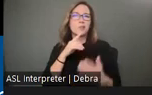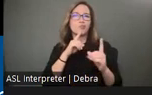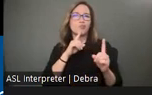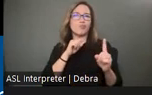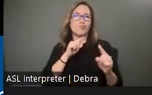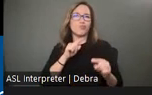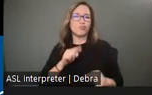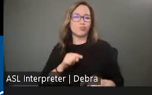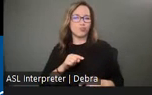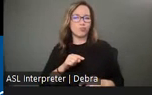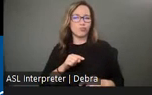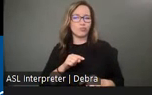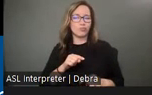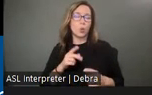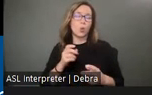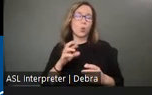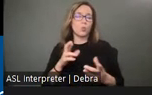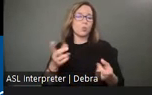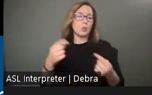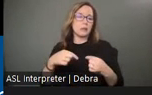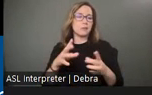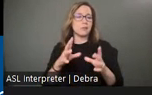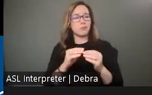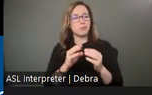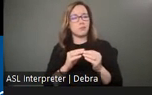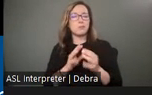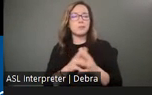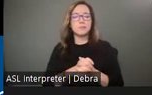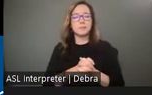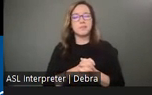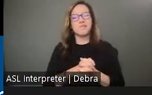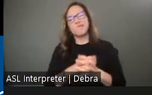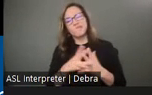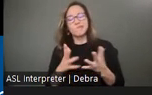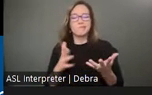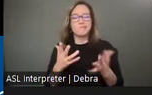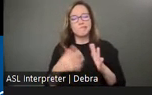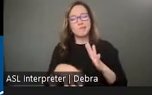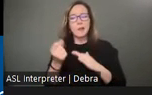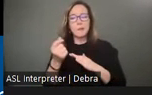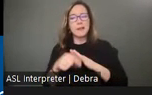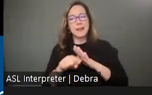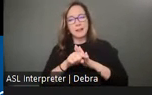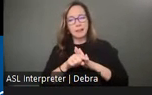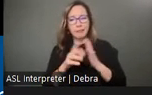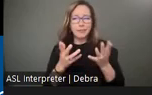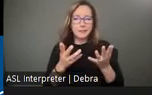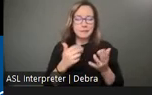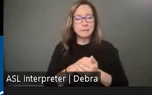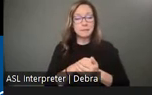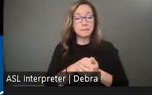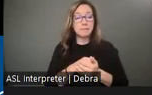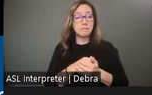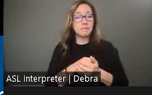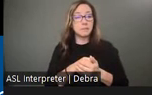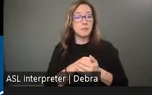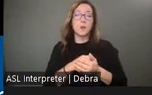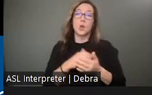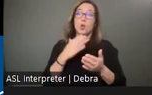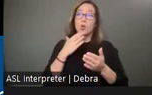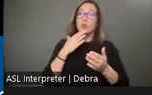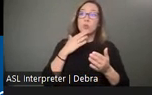at these sessions. So that was a little bit of a downside to all of this, but we did make some great